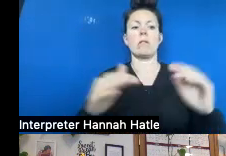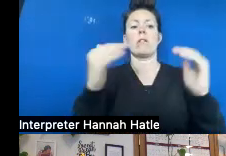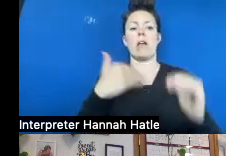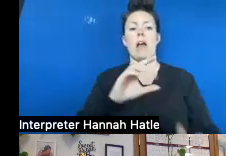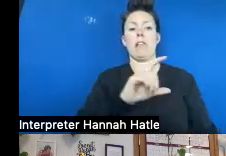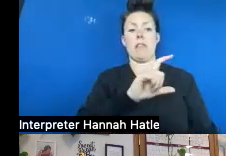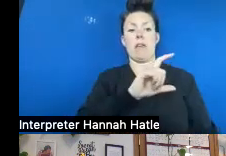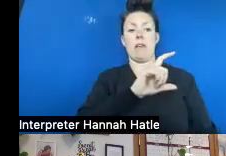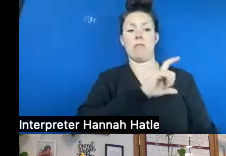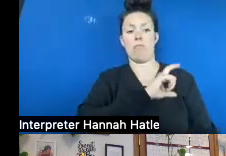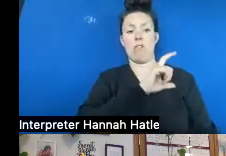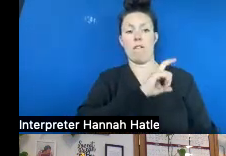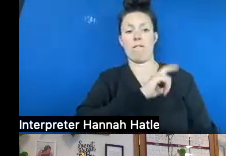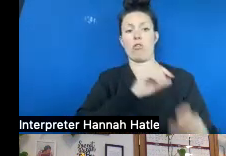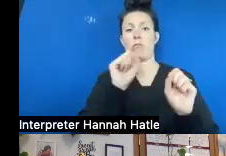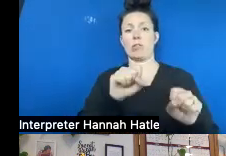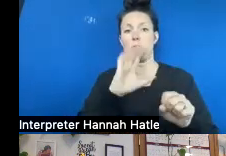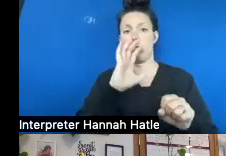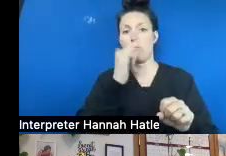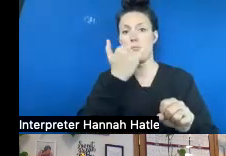further harm.